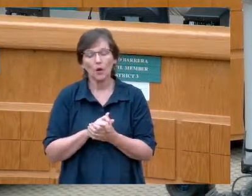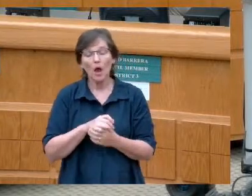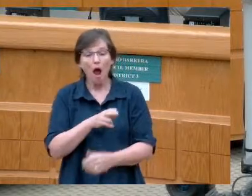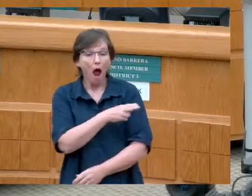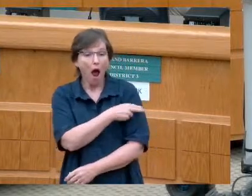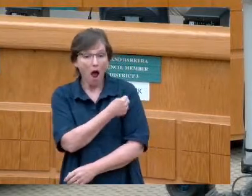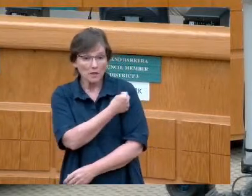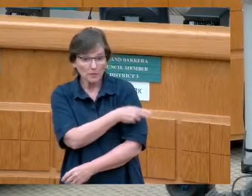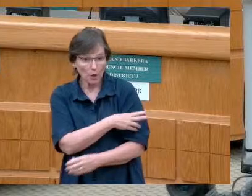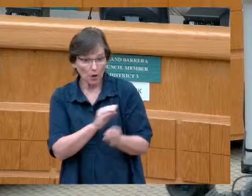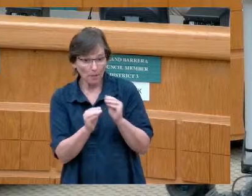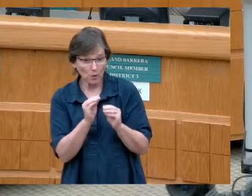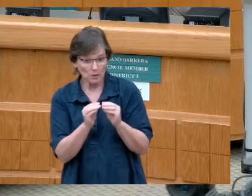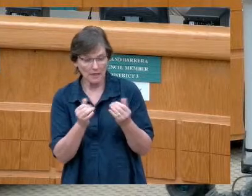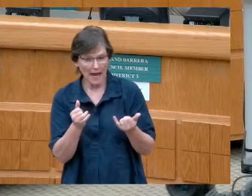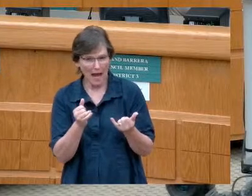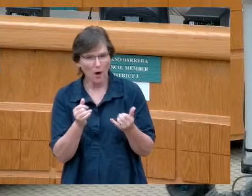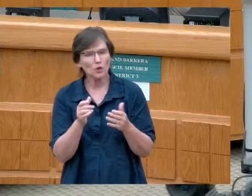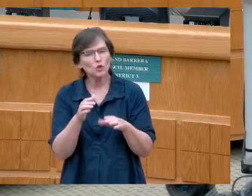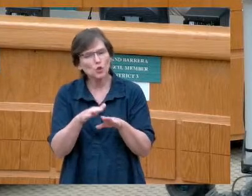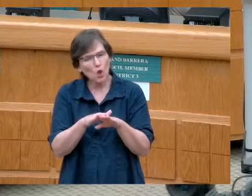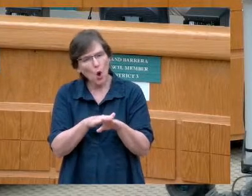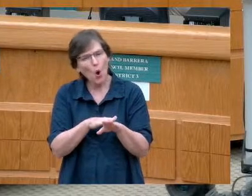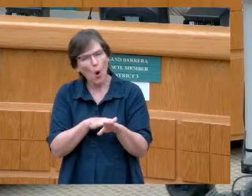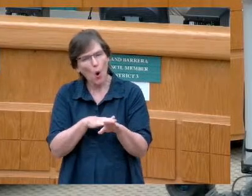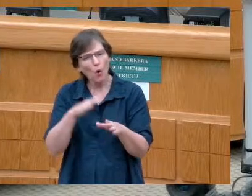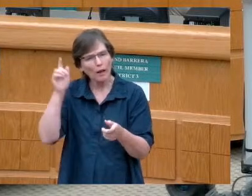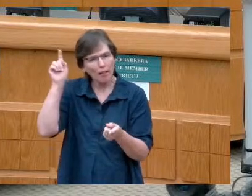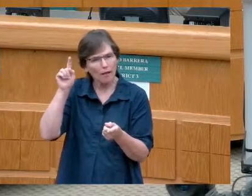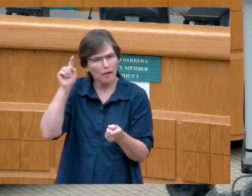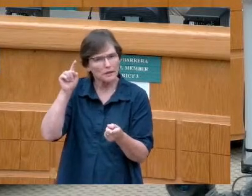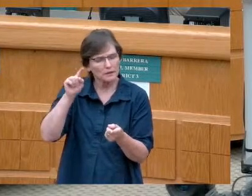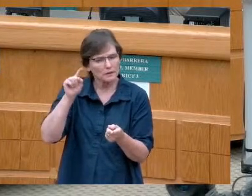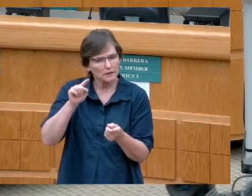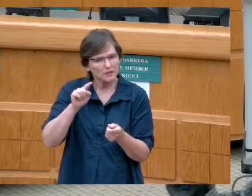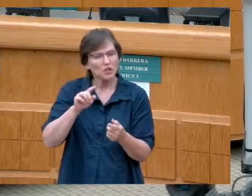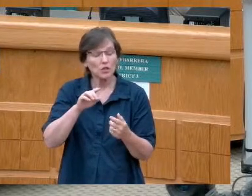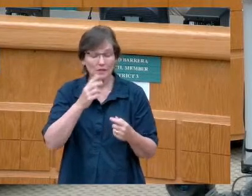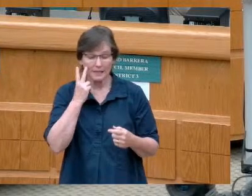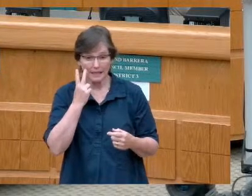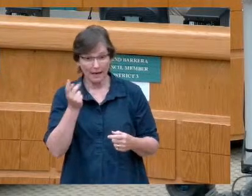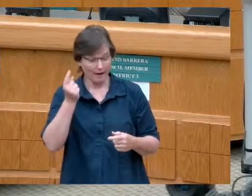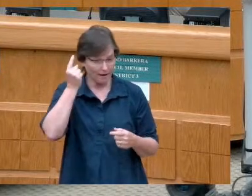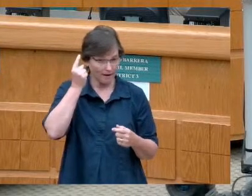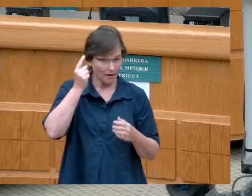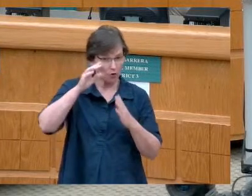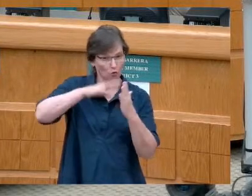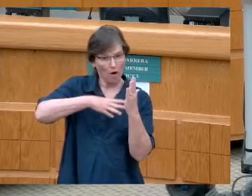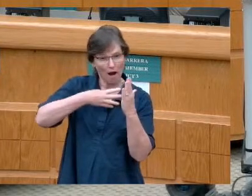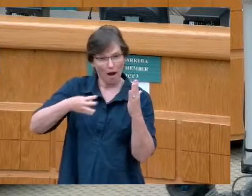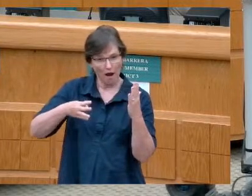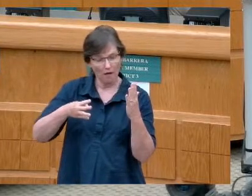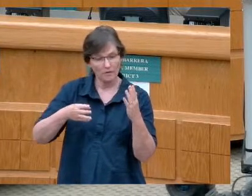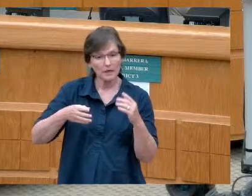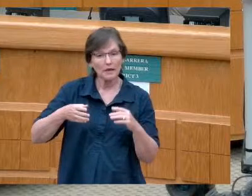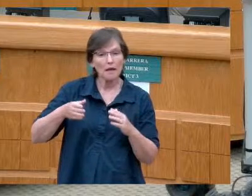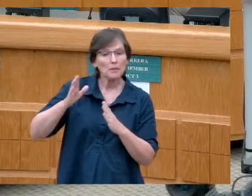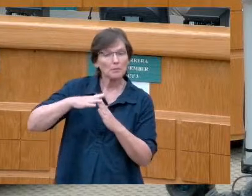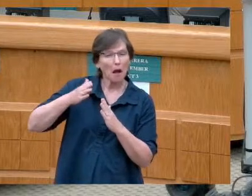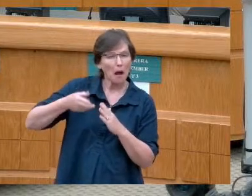hospitalizations, this is slowly coming down. You can see on this graph, the high was 430 about 2 weeks